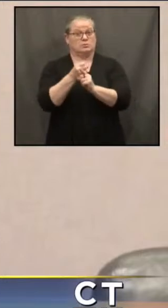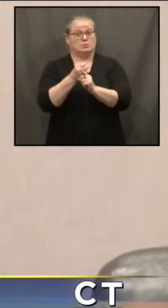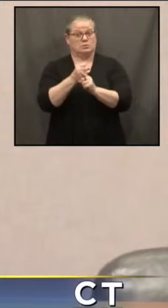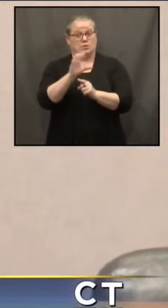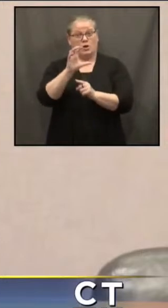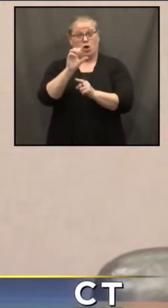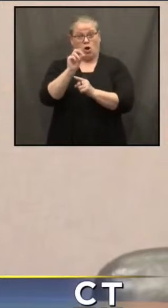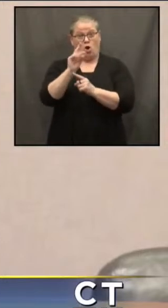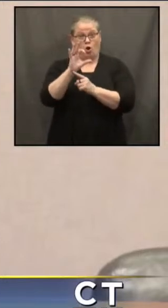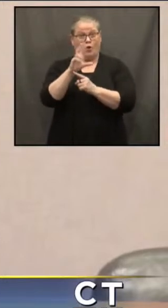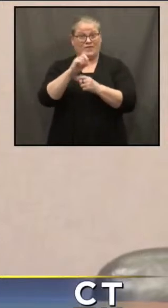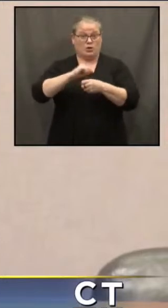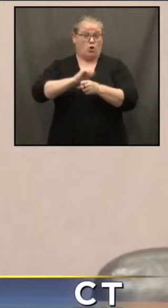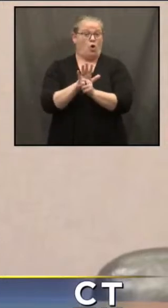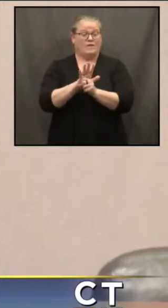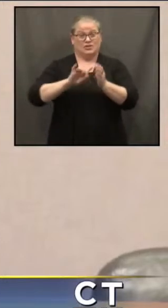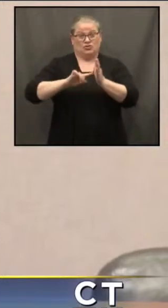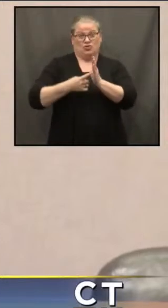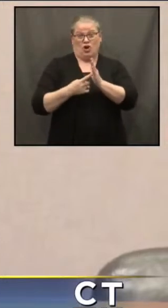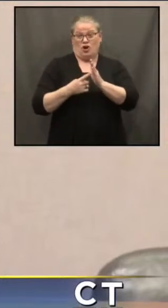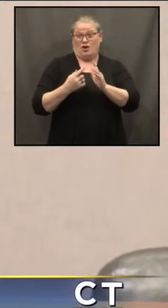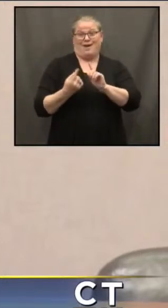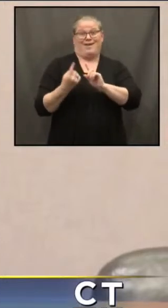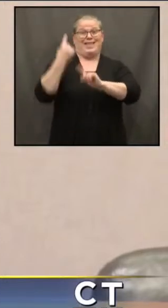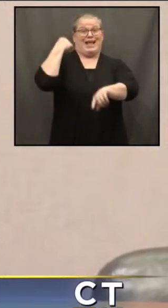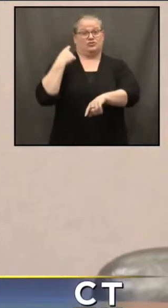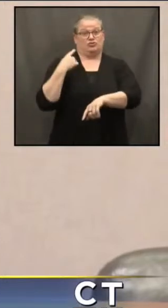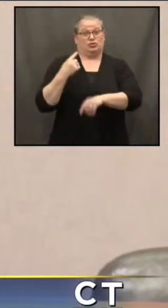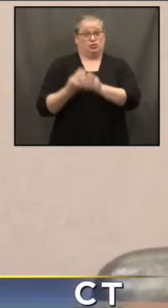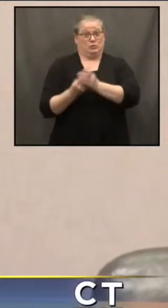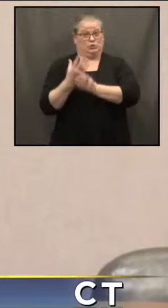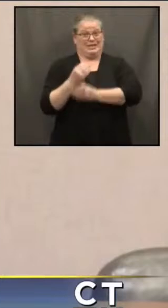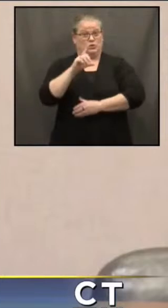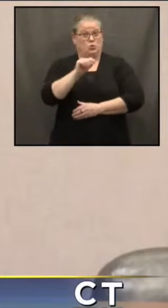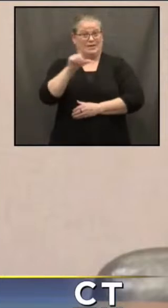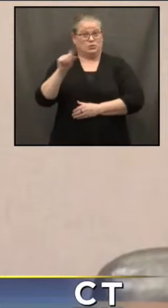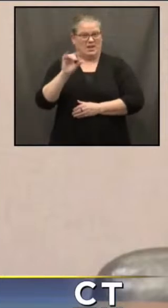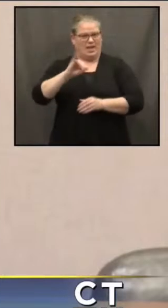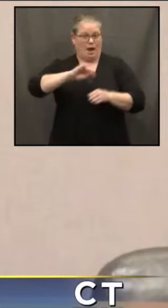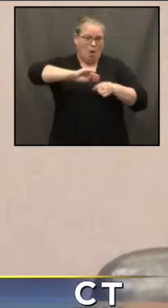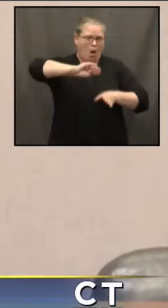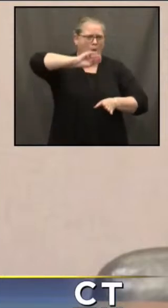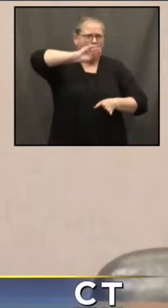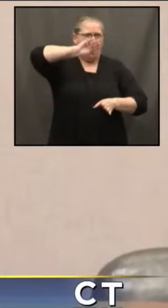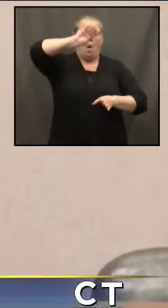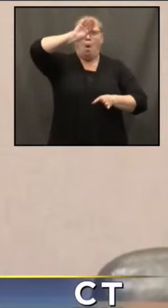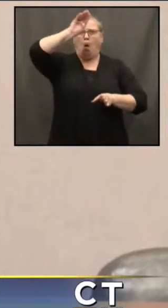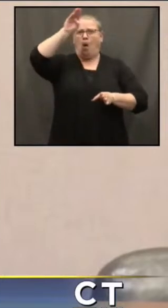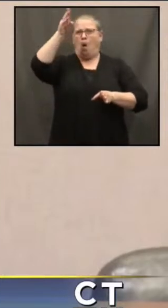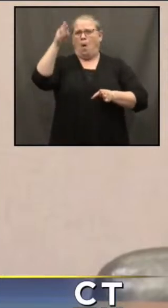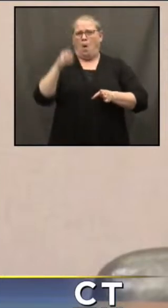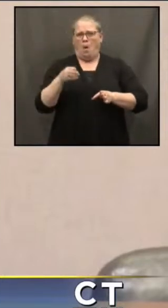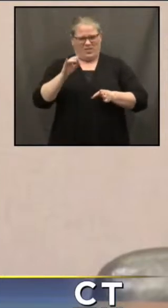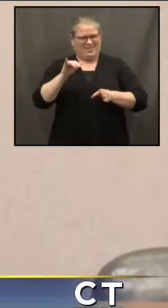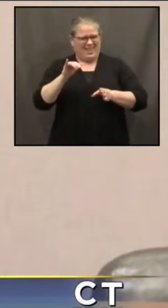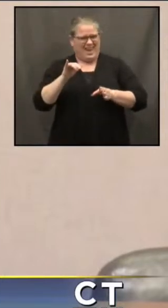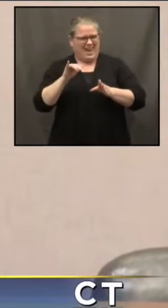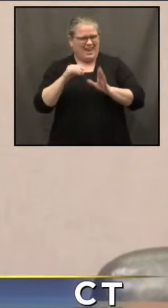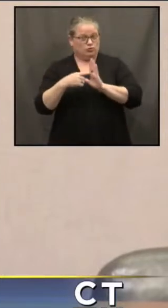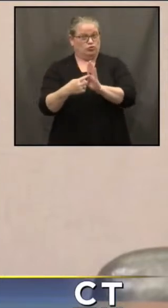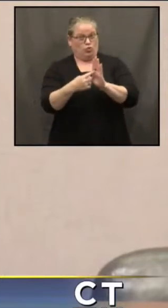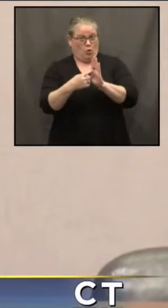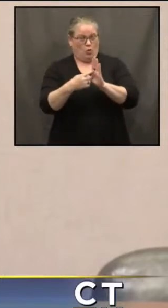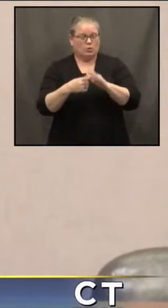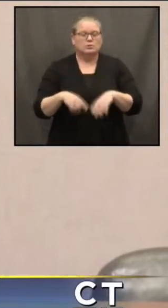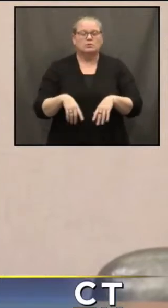back in 2020, and each wave that has come since then has been smaller. And this is in part to the mitigation